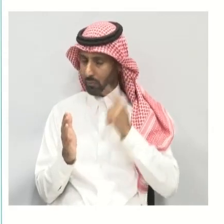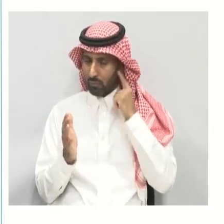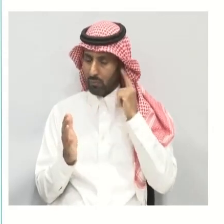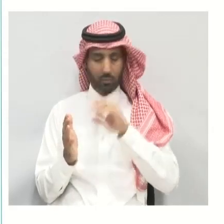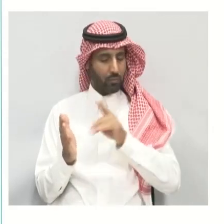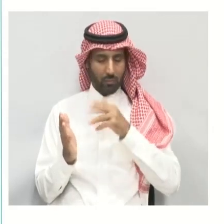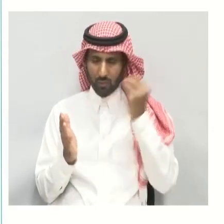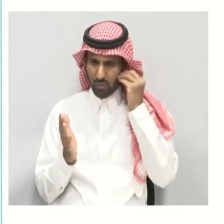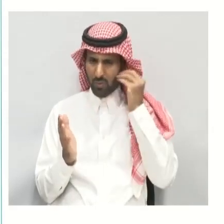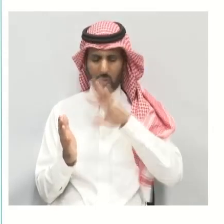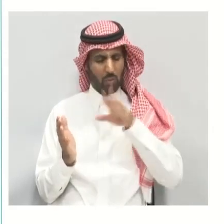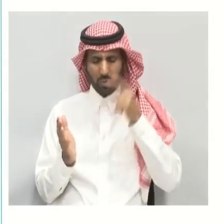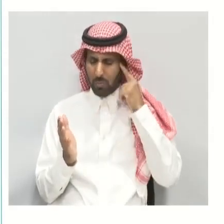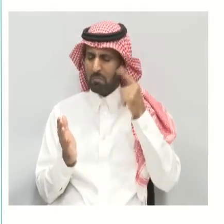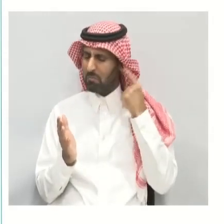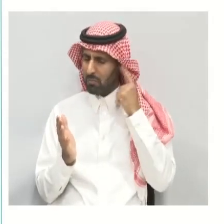don't have to